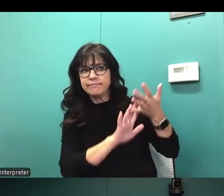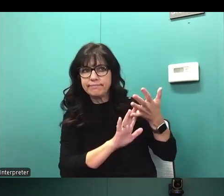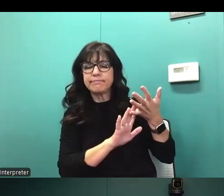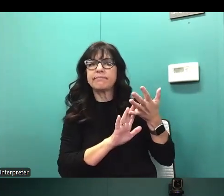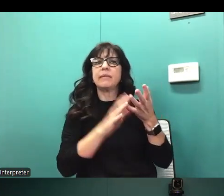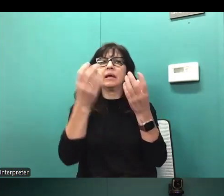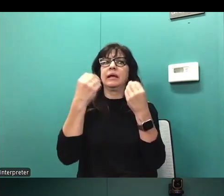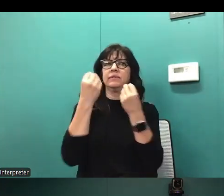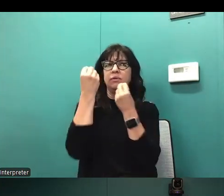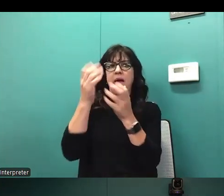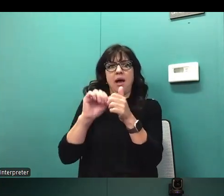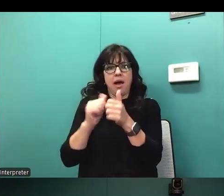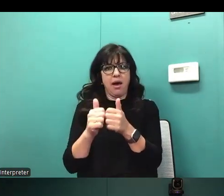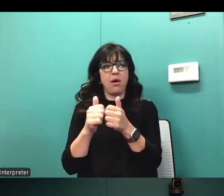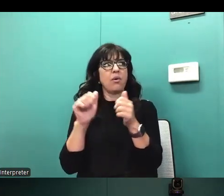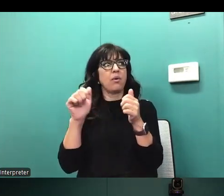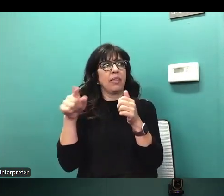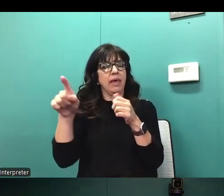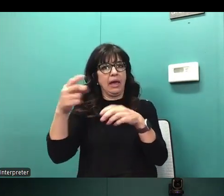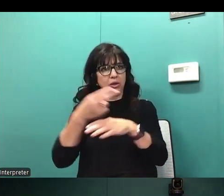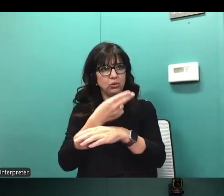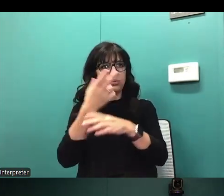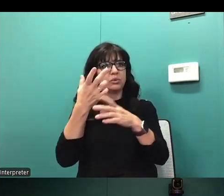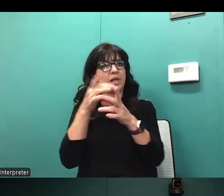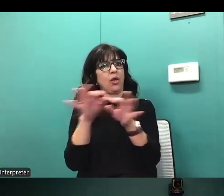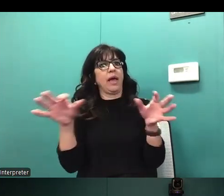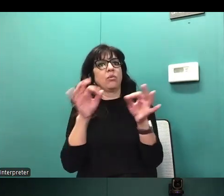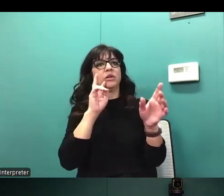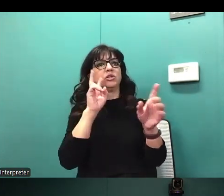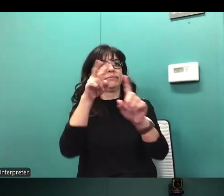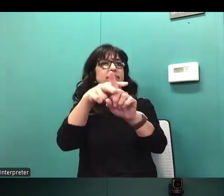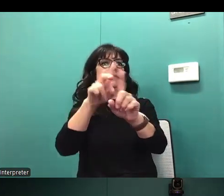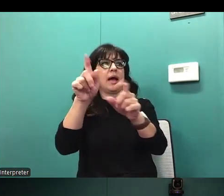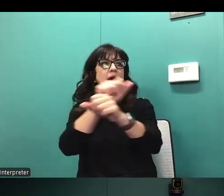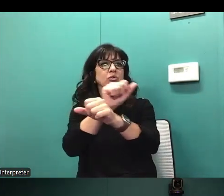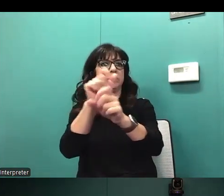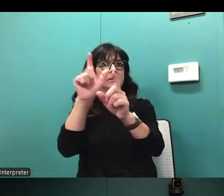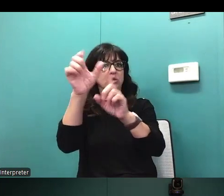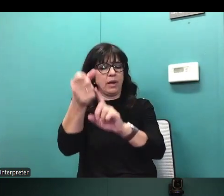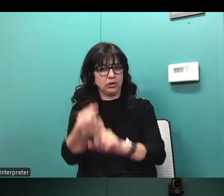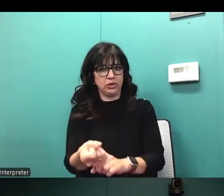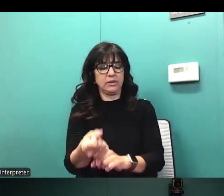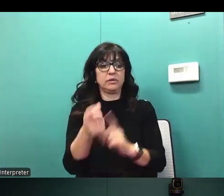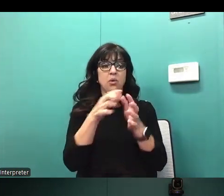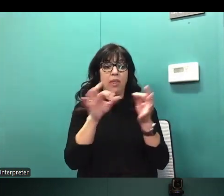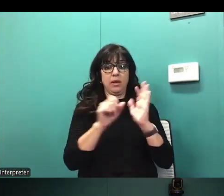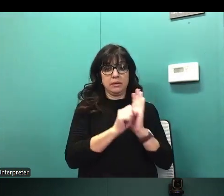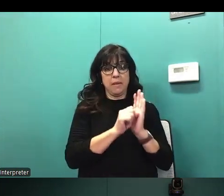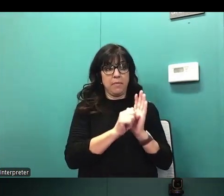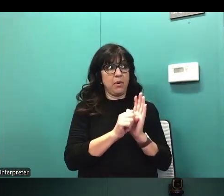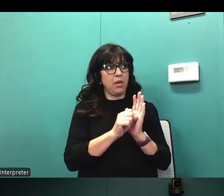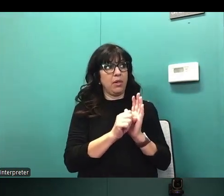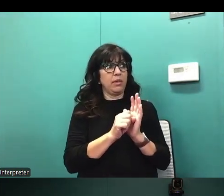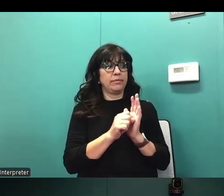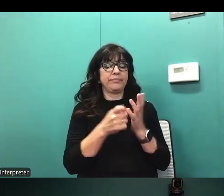us information about how they're able to use their language in like real world situations. So when we do a language sample, we